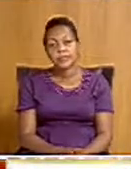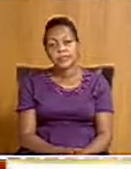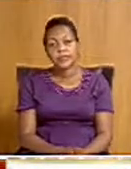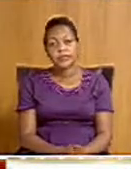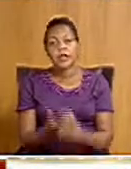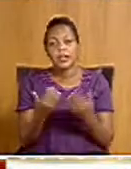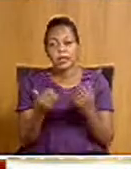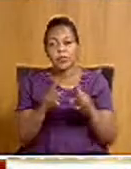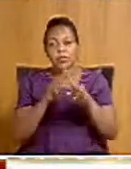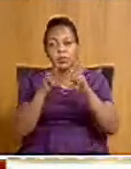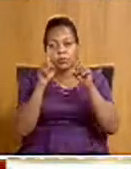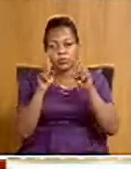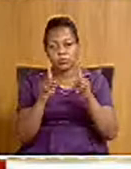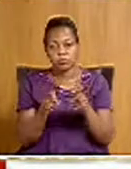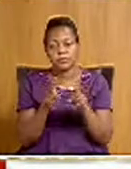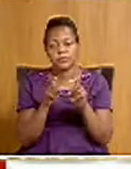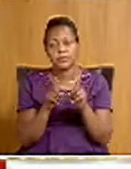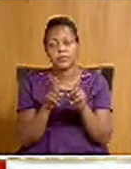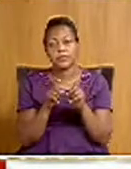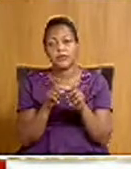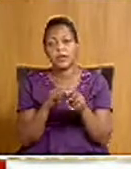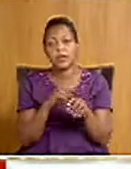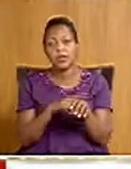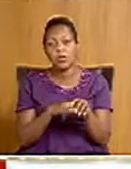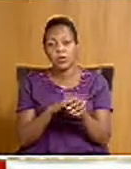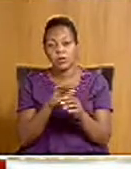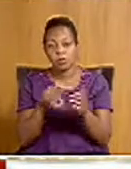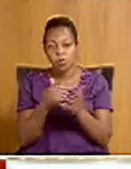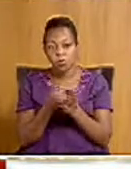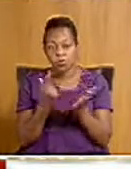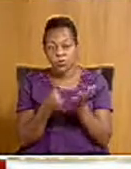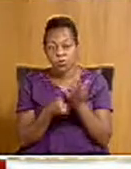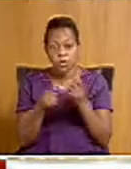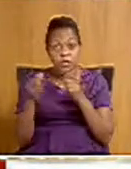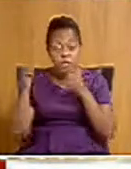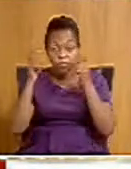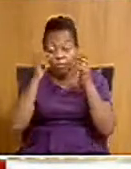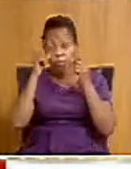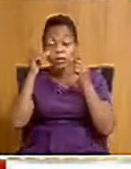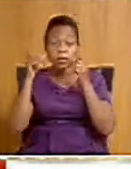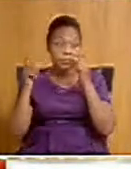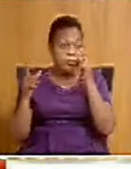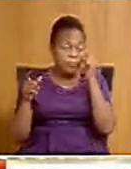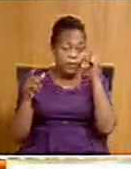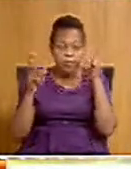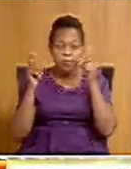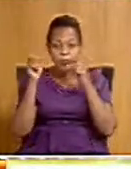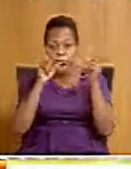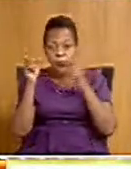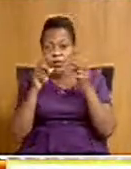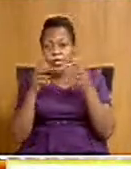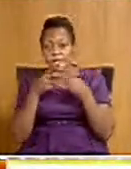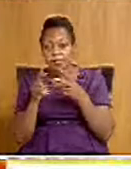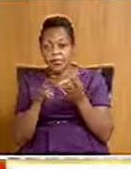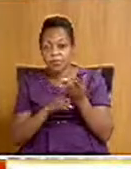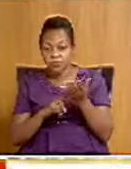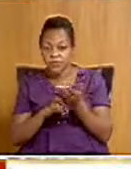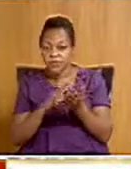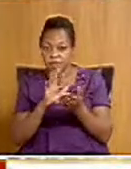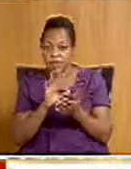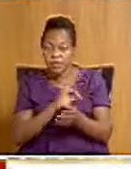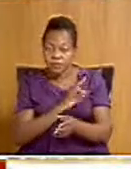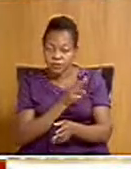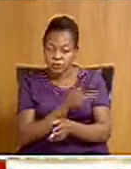The question is, when all the Ugandans wake up and start using their assets fully,